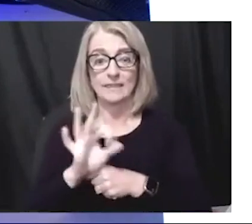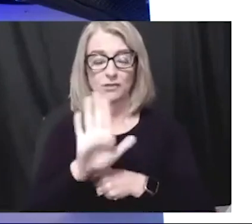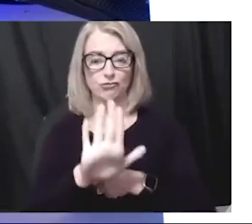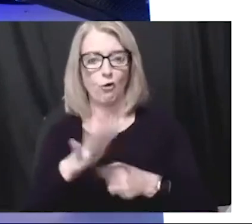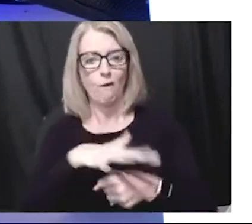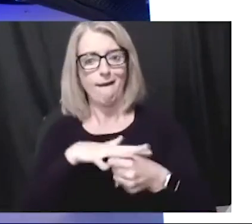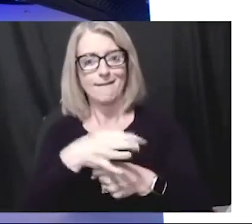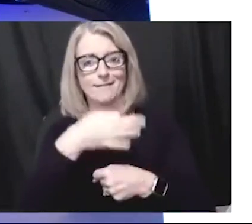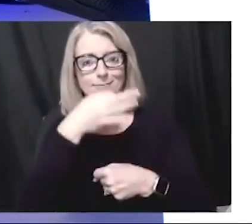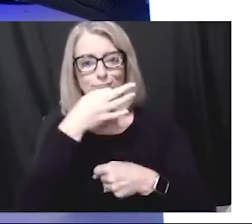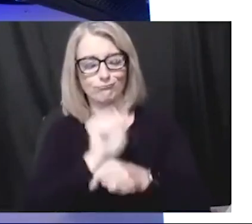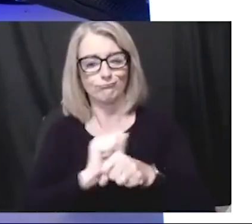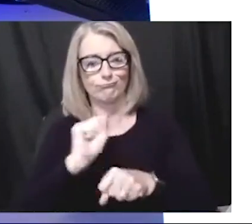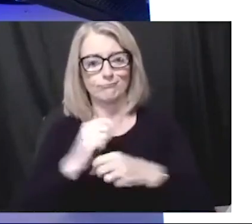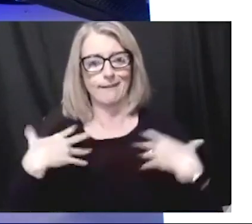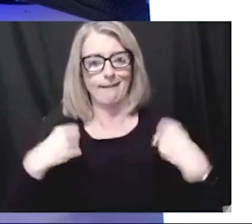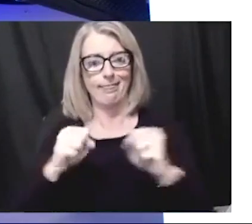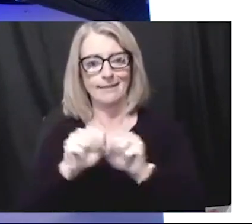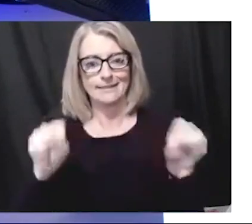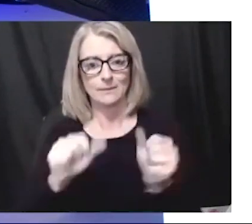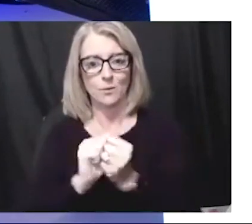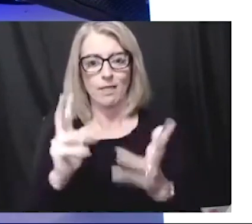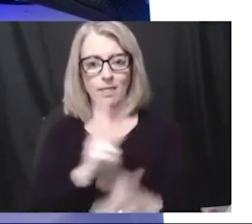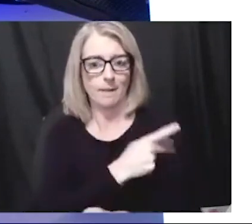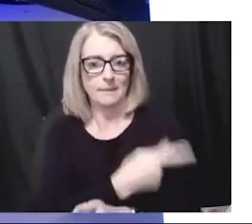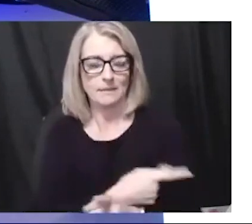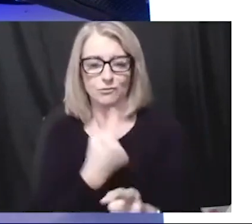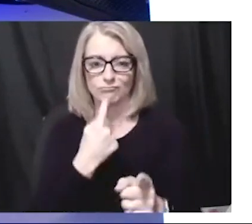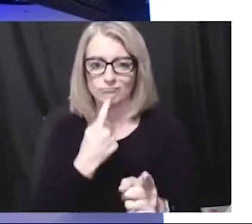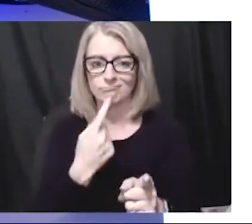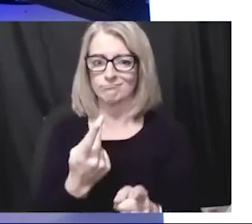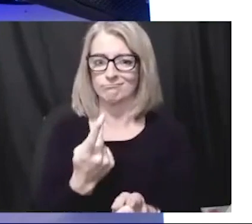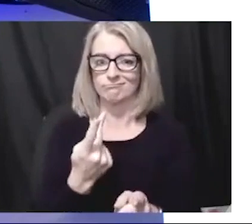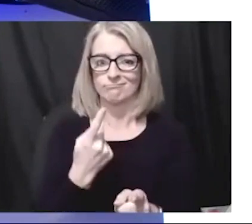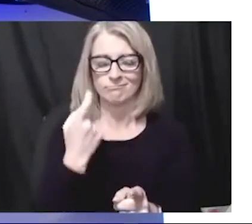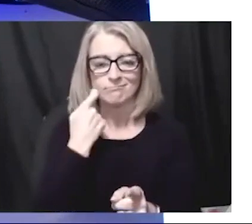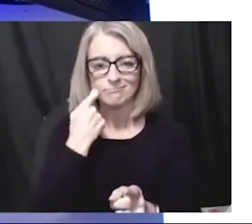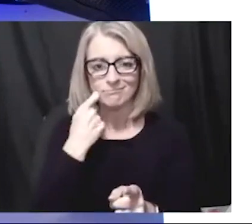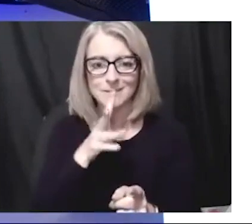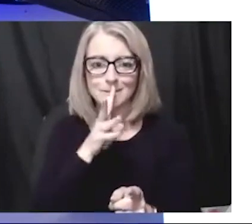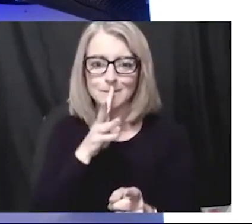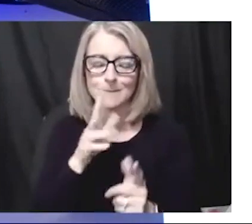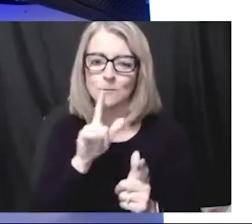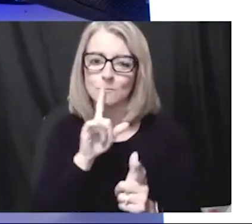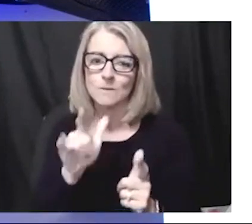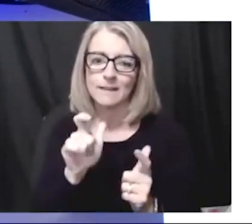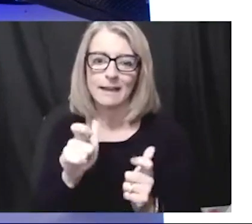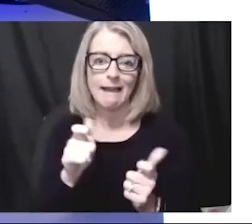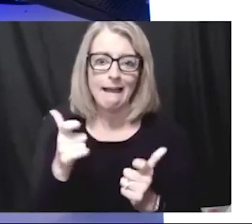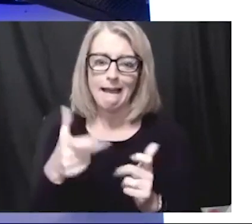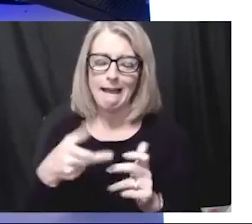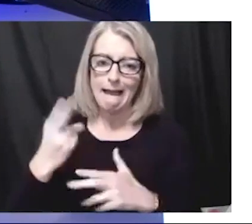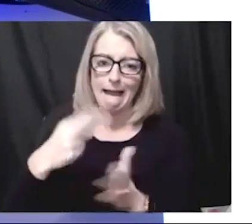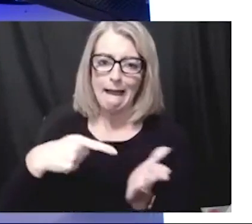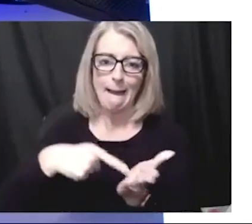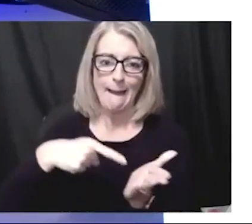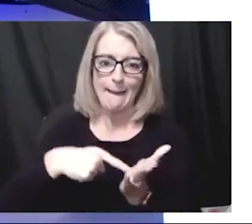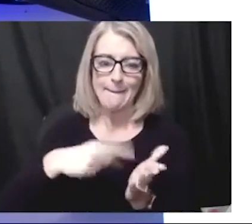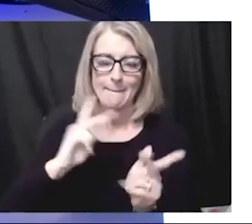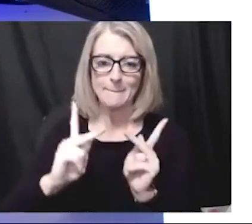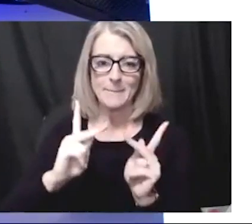this in the health system with a lot of patients. Just to say, you and I were talking before the program, there are some pretty high bills from patients who get hospitalized with